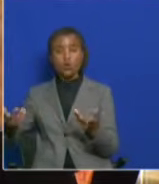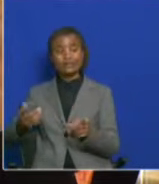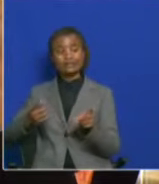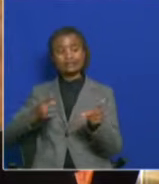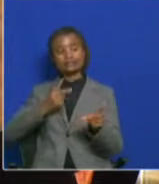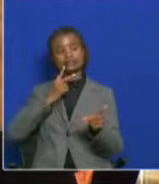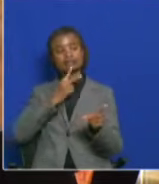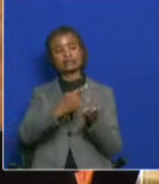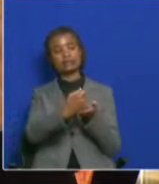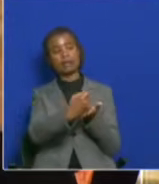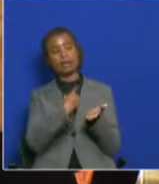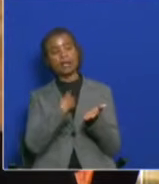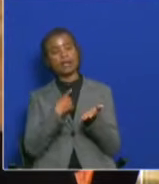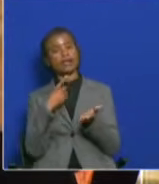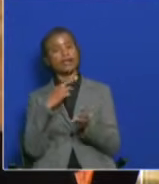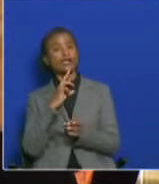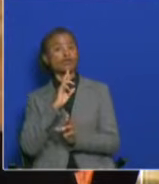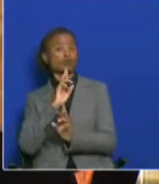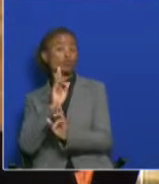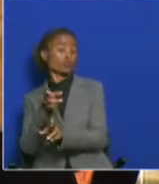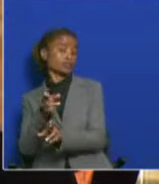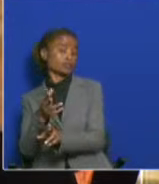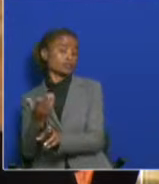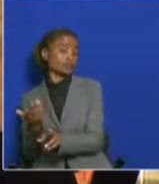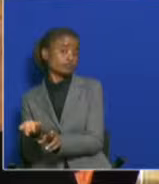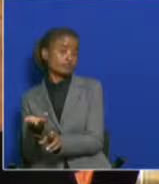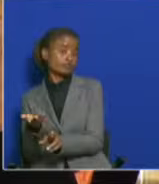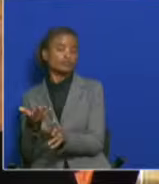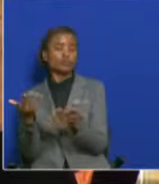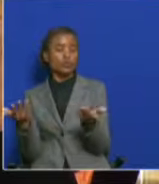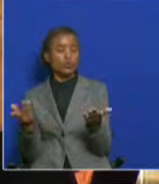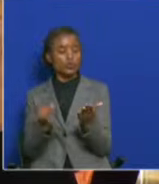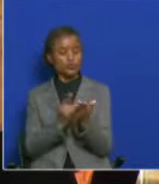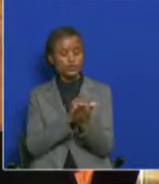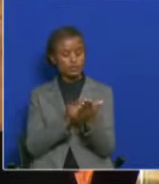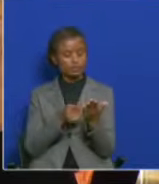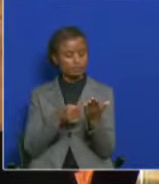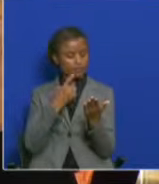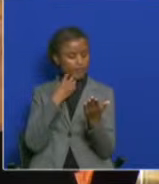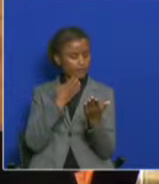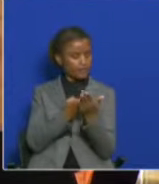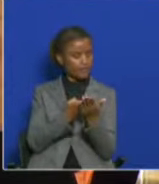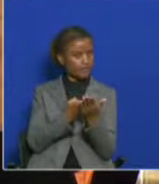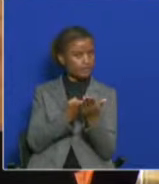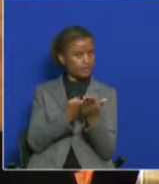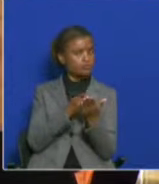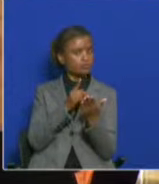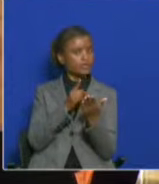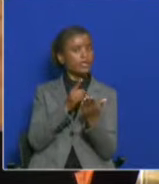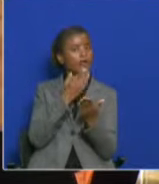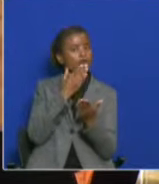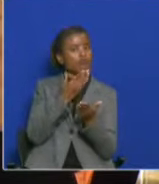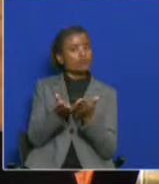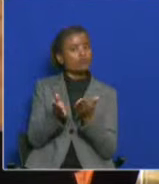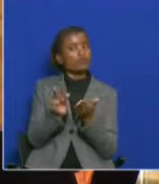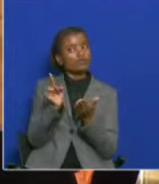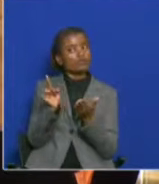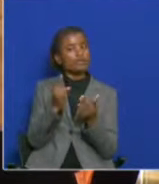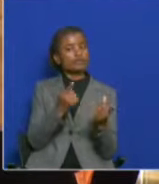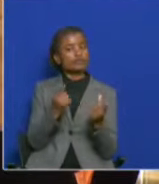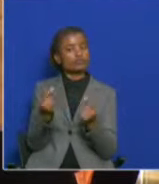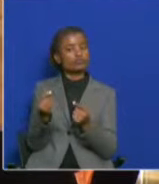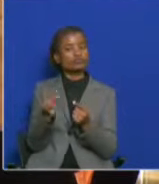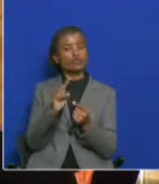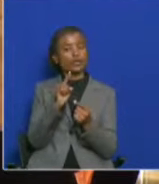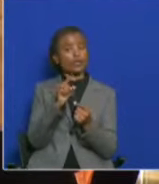no evidence, again, from the chats themselves that any action was taken against officials or any reporting of the officials took place. What we do